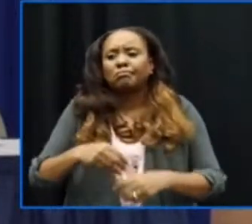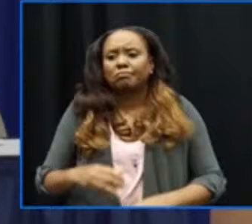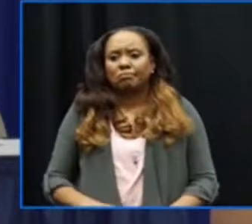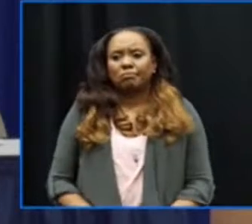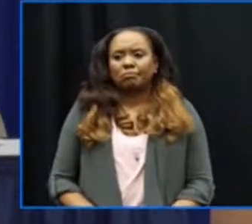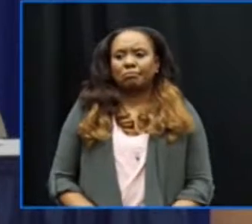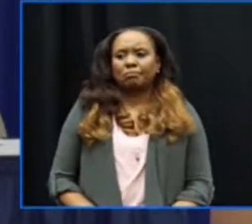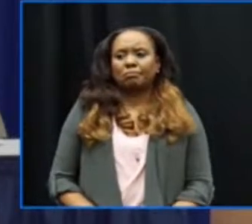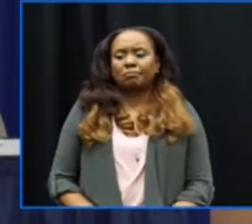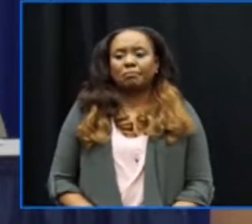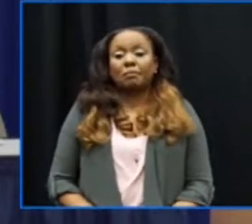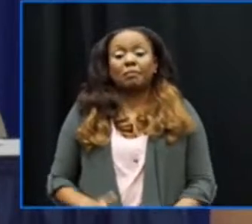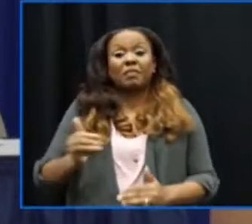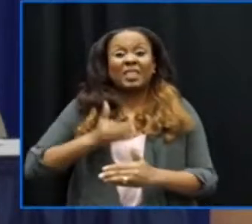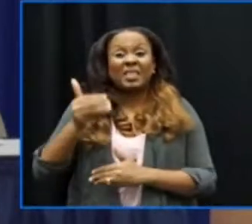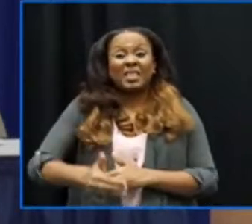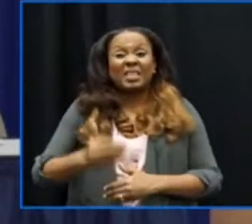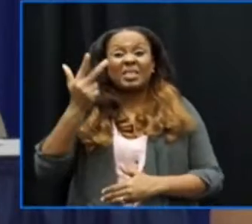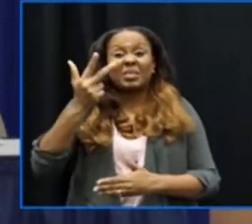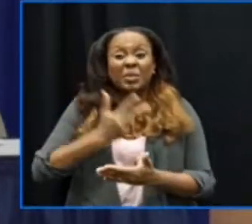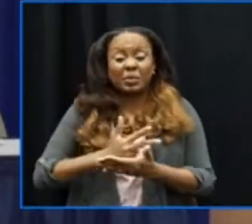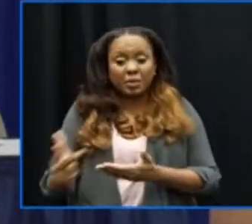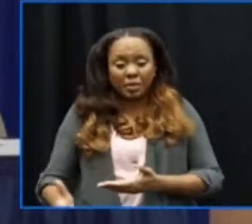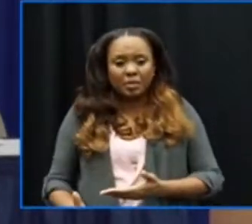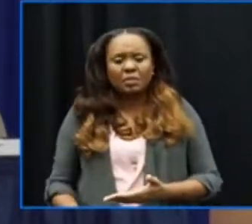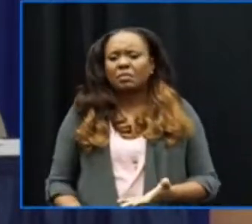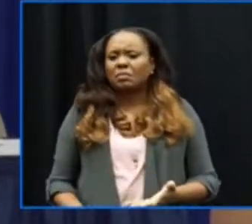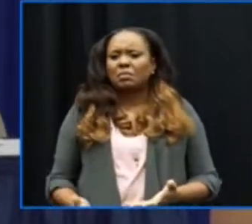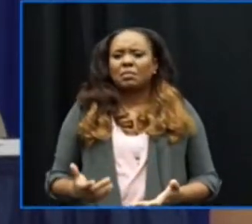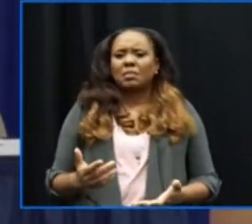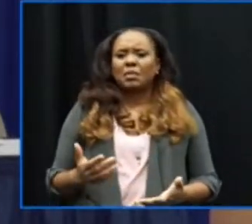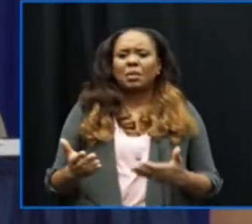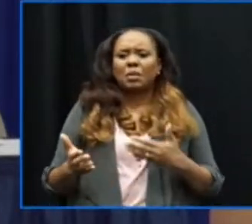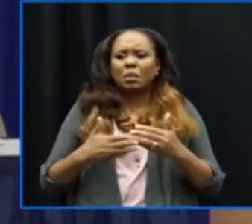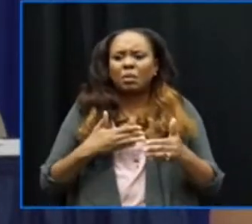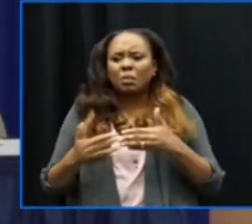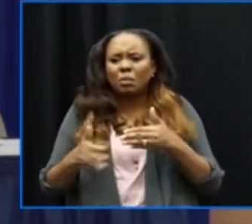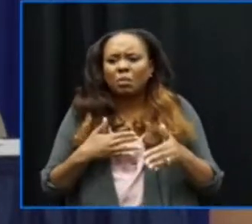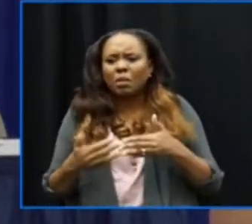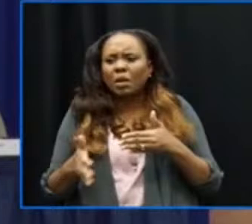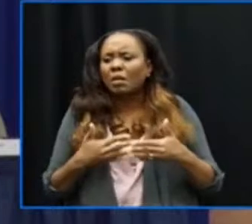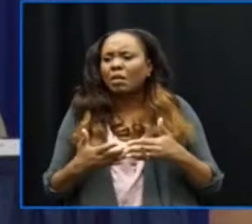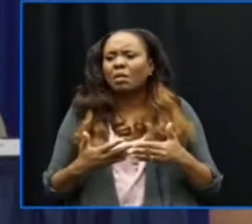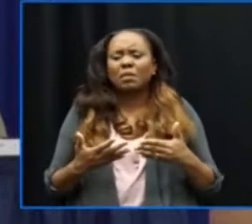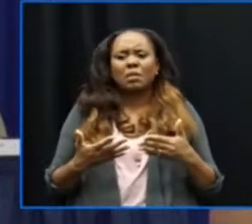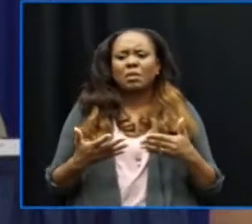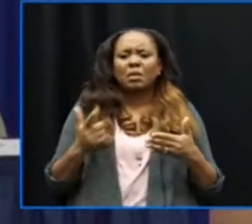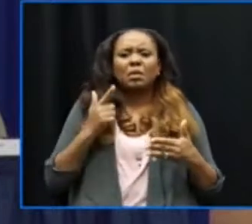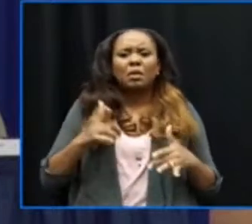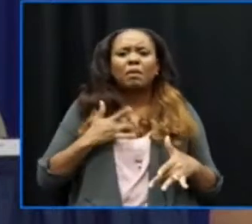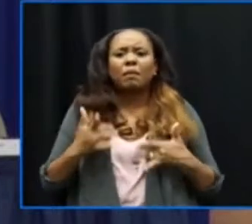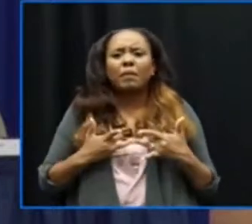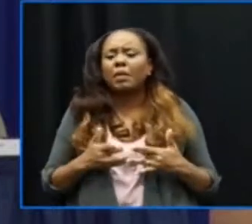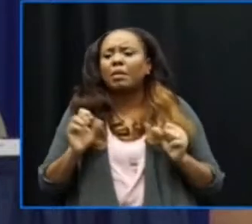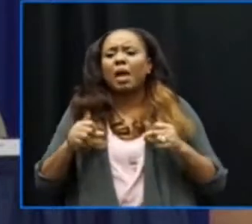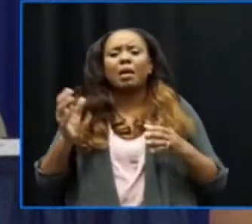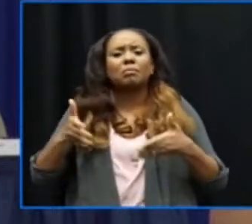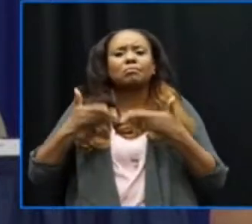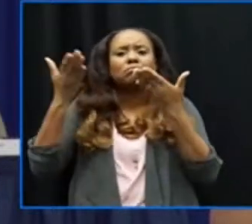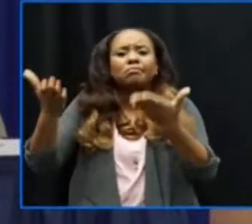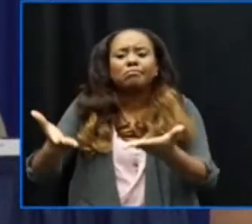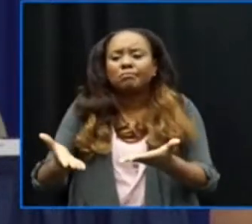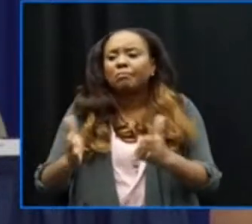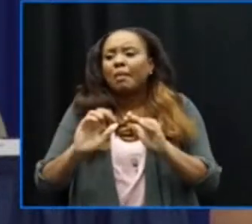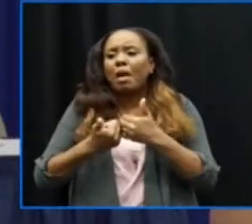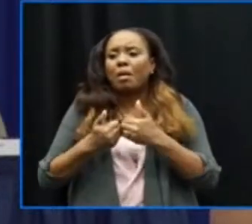weeks to express your concerns, and more so, your expectations and recommendations of how